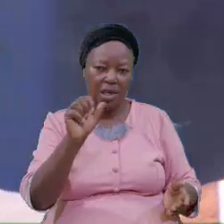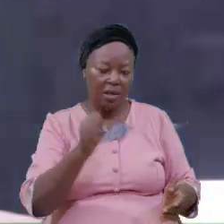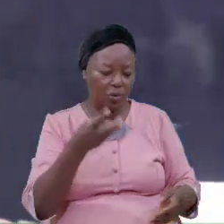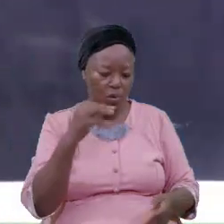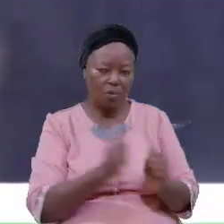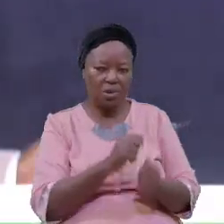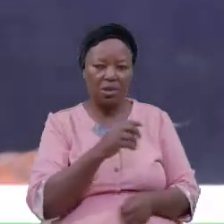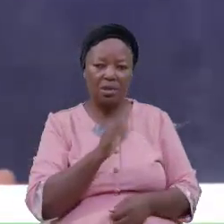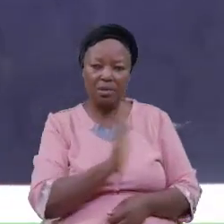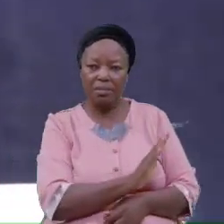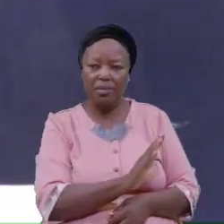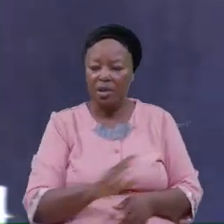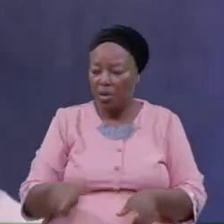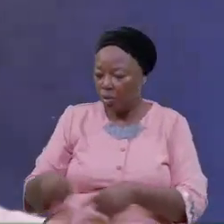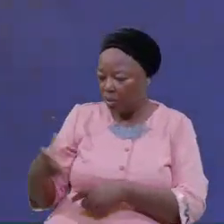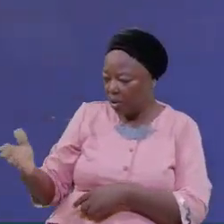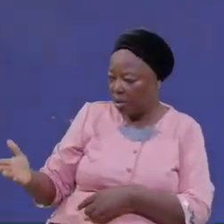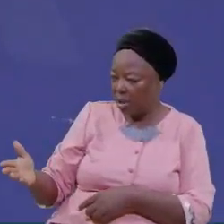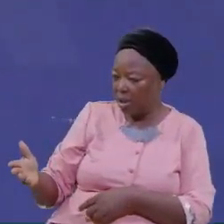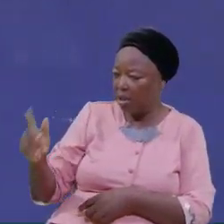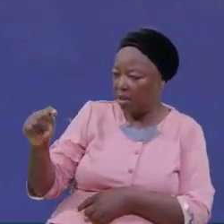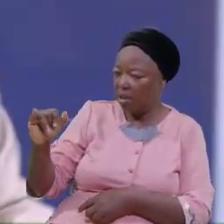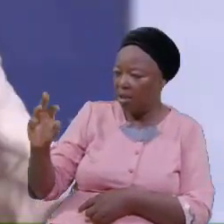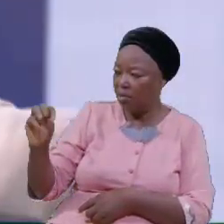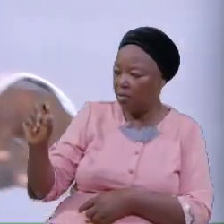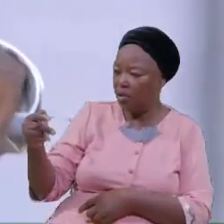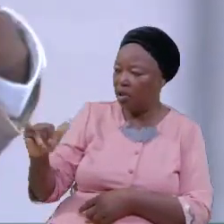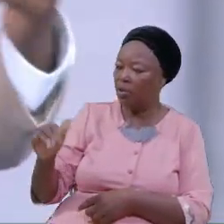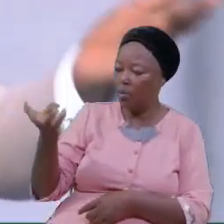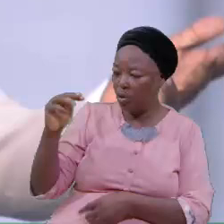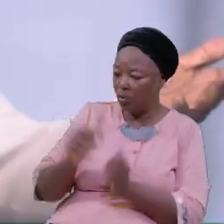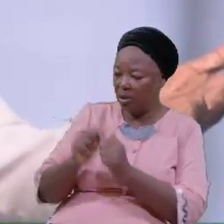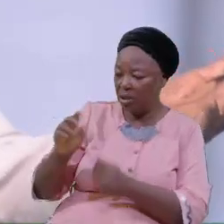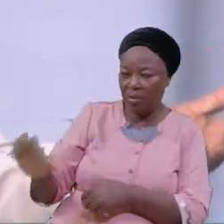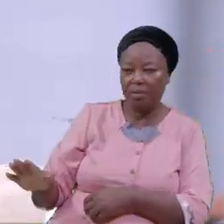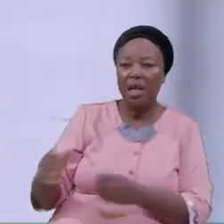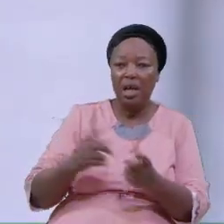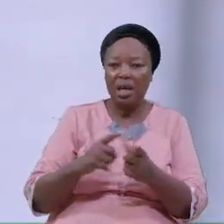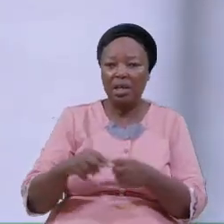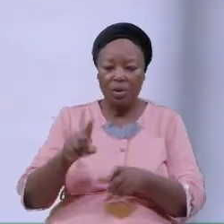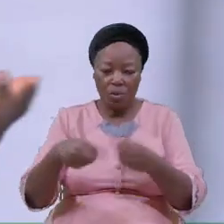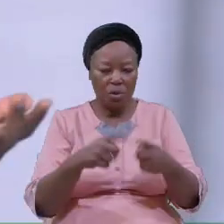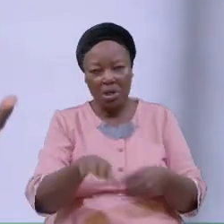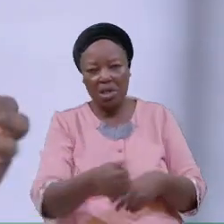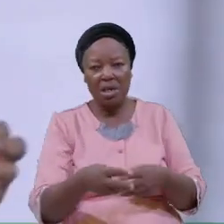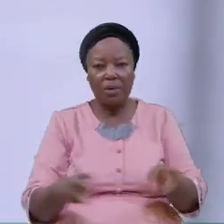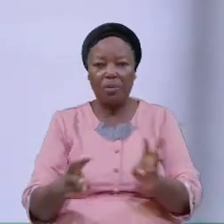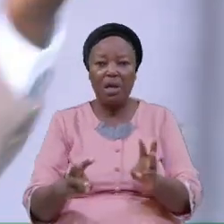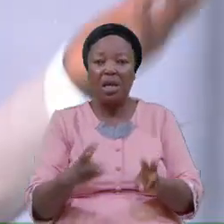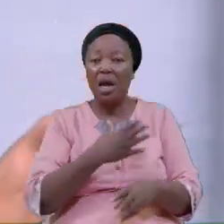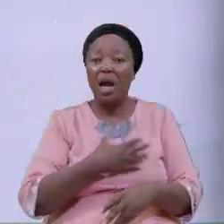He turned this way, Timothy was with him. He turned the other way, and you